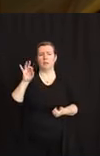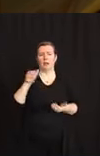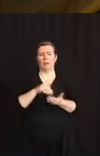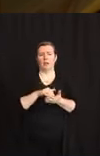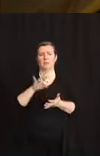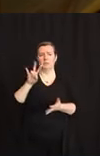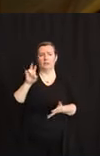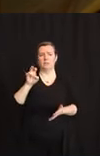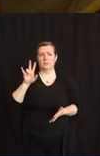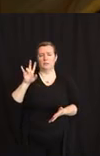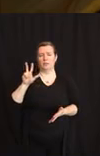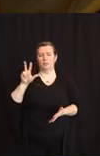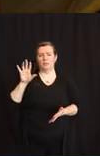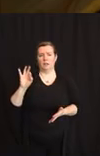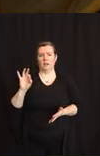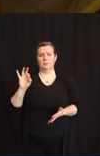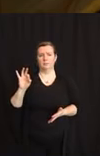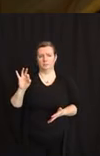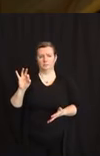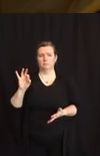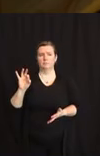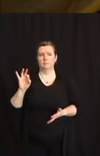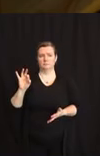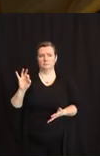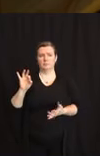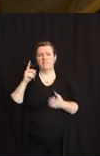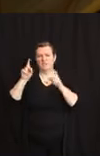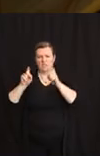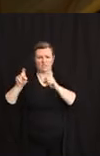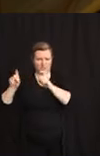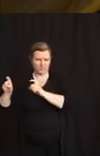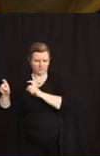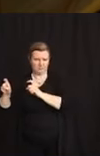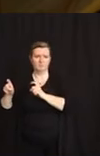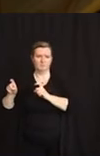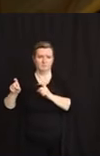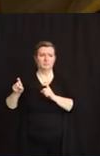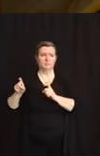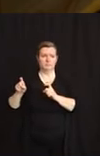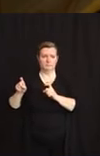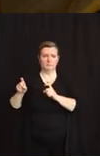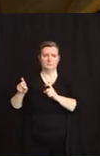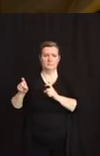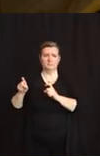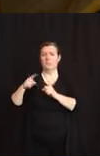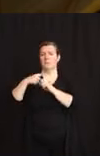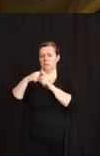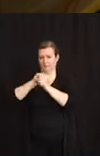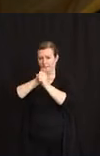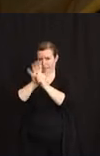29,739 individuals who have been tested and have returned as a positive